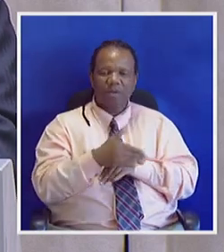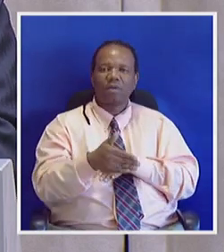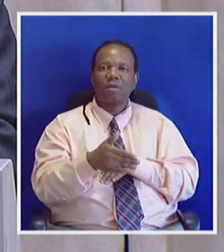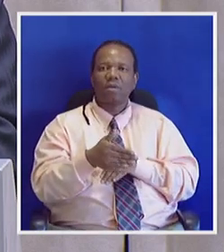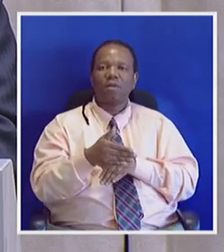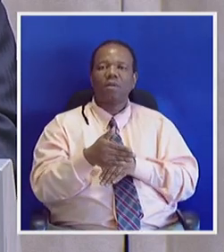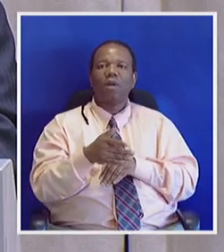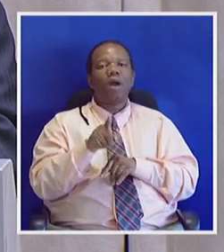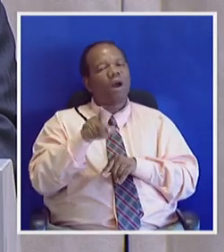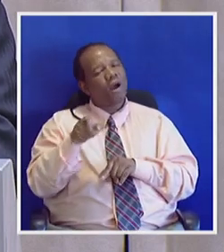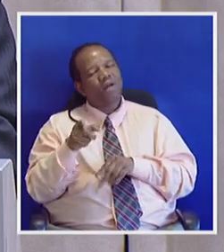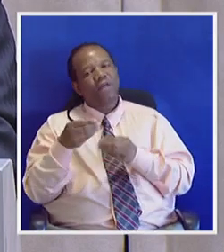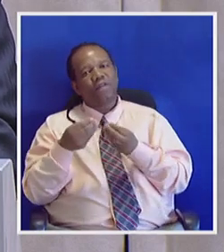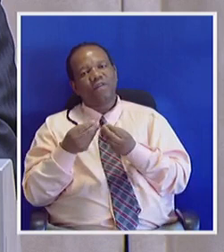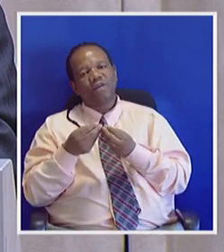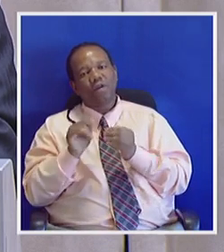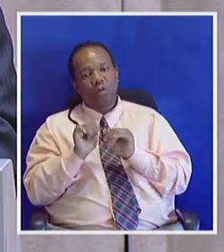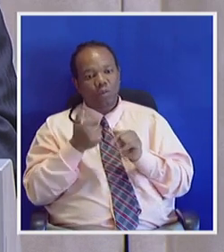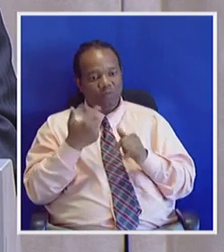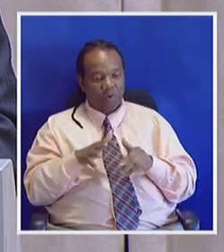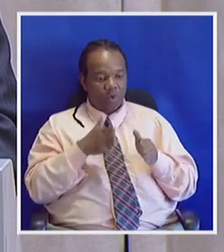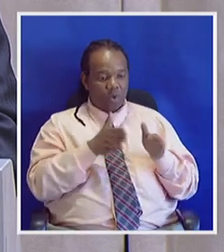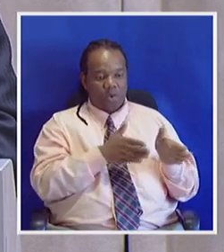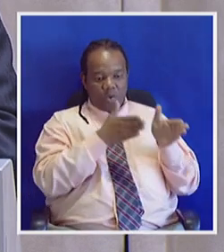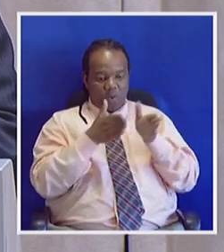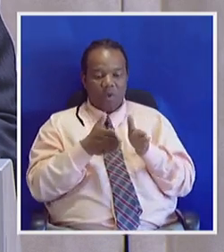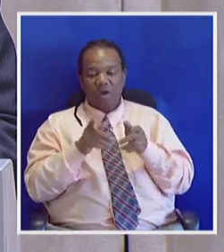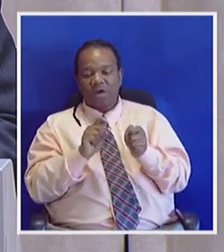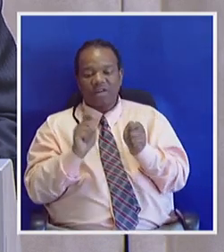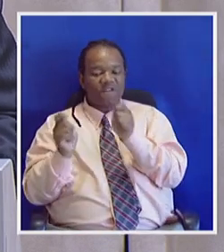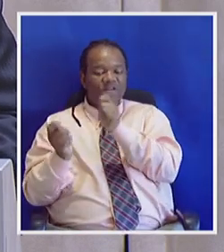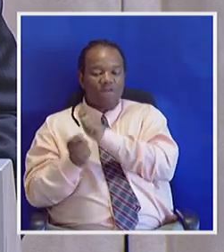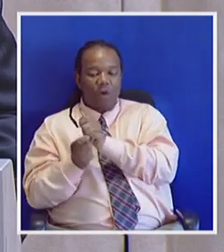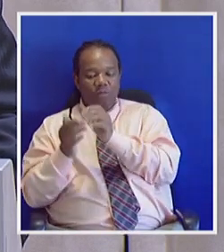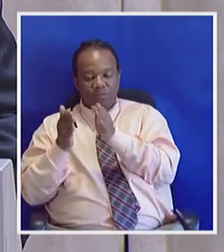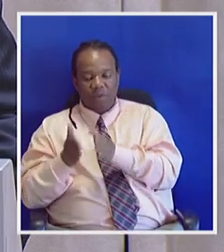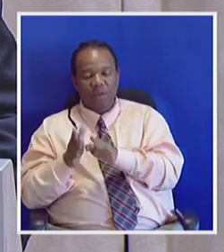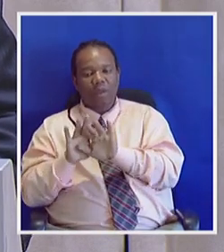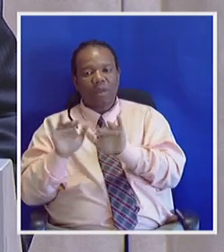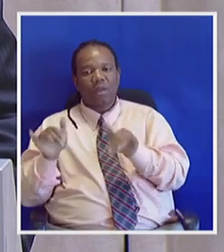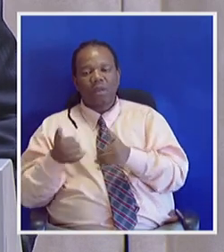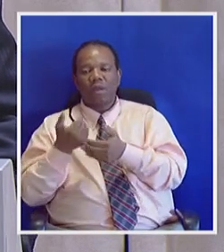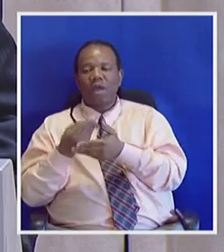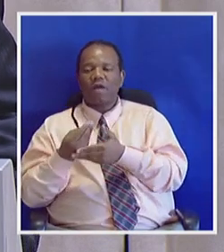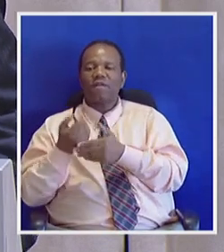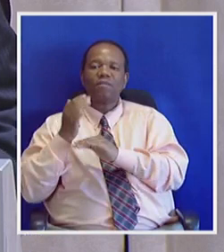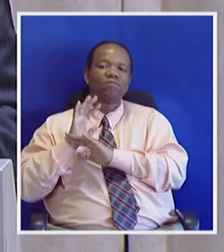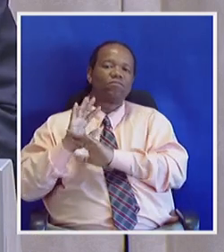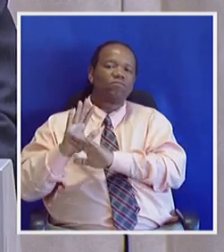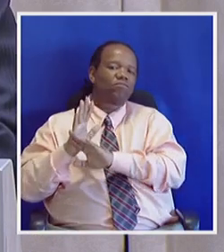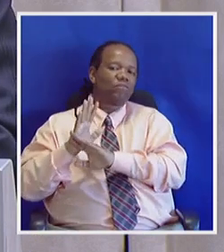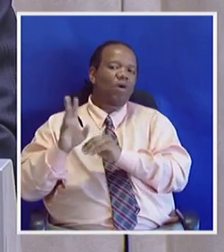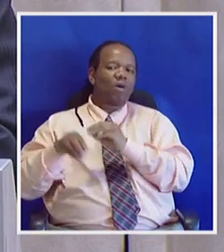along others, as part of the next phase of reforms, there are ongoing anti-corruption efforts in